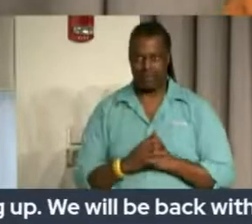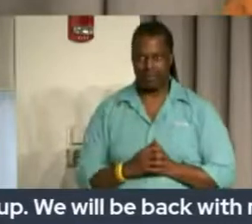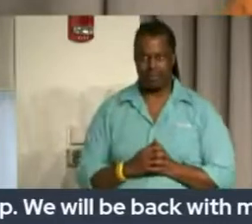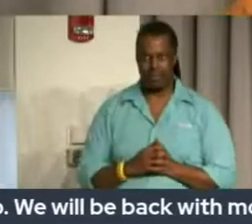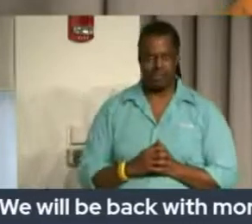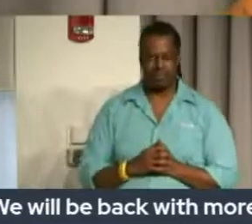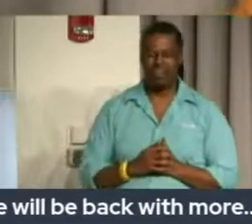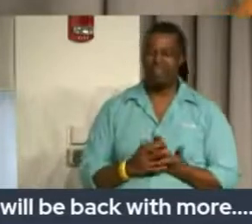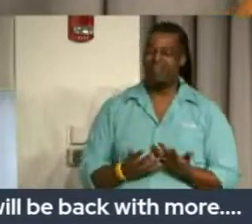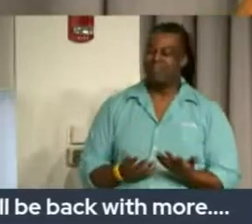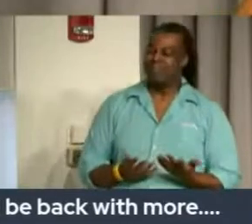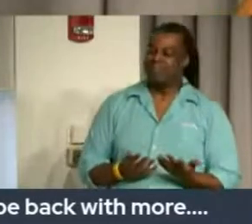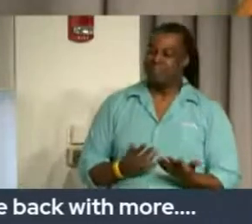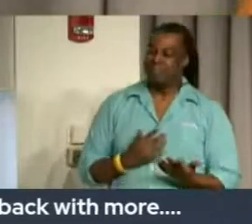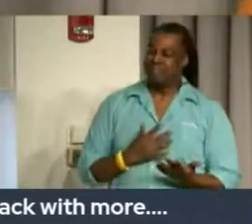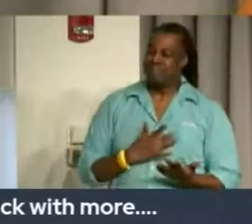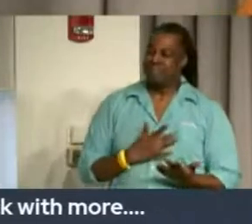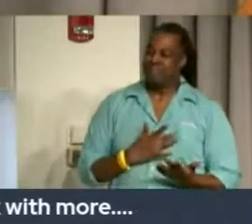And it hurts my heart